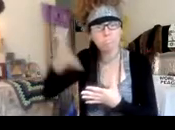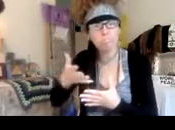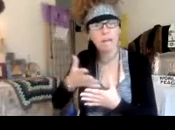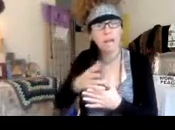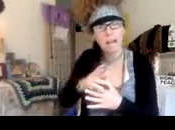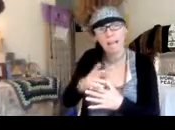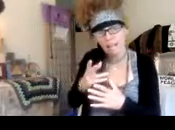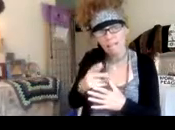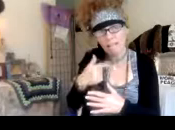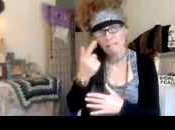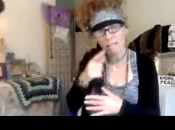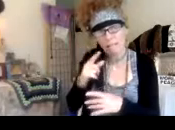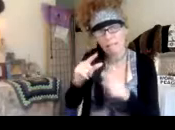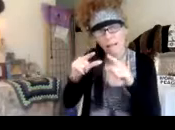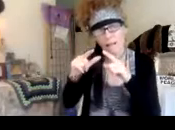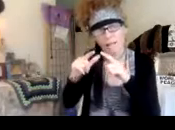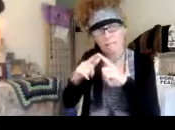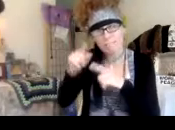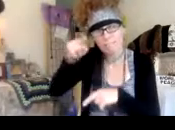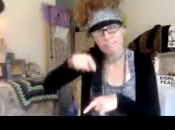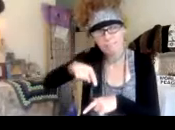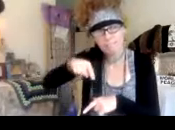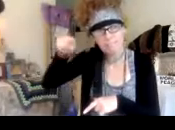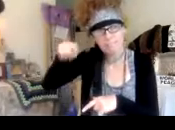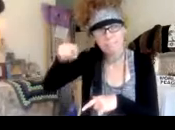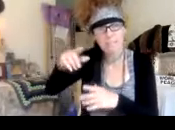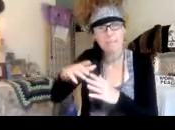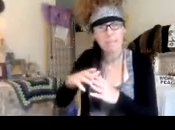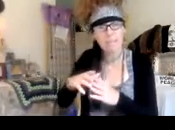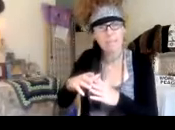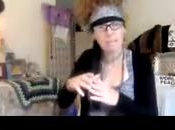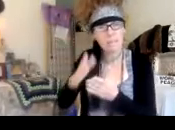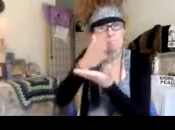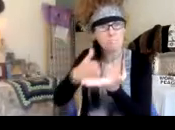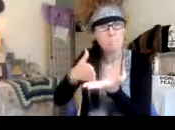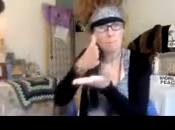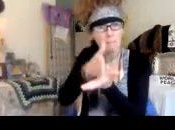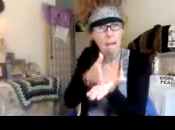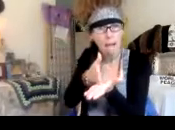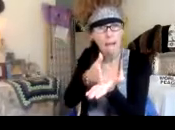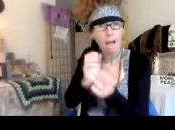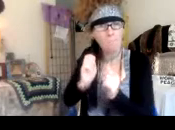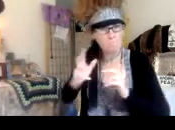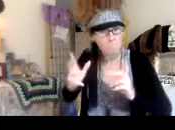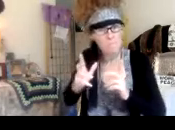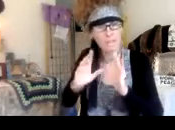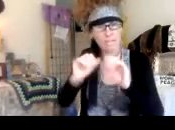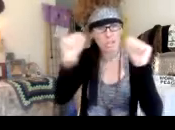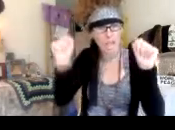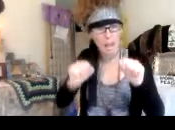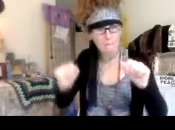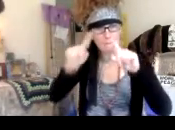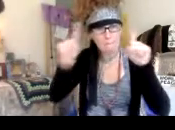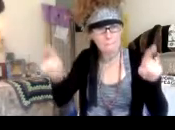of it. I mean, it's really quite remarkable. But when we actually look at what was found inside the craft, when we read the actual FBI